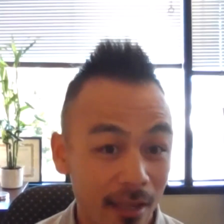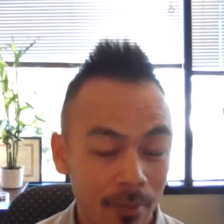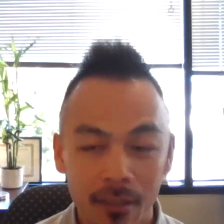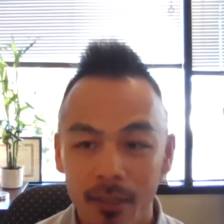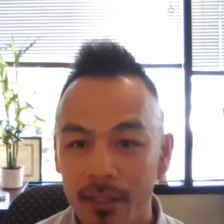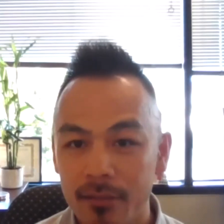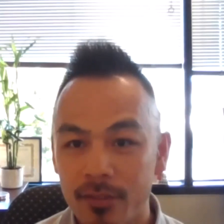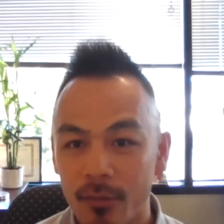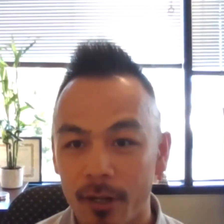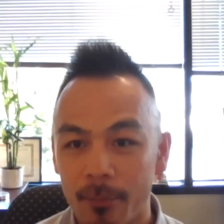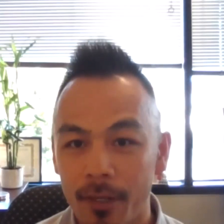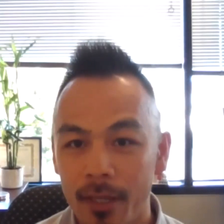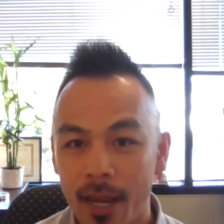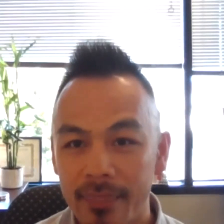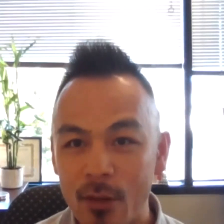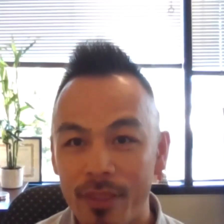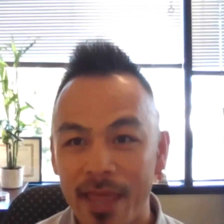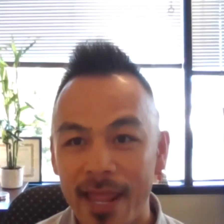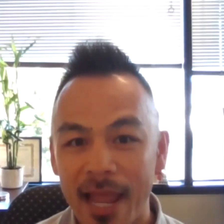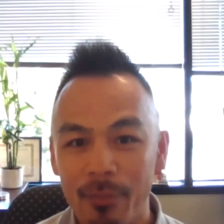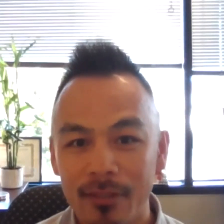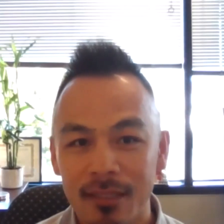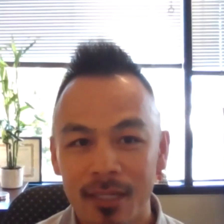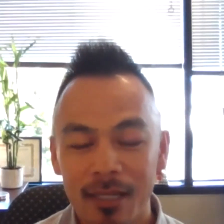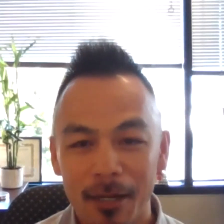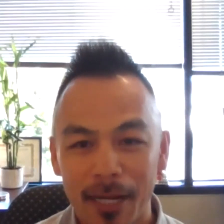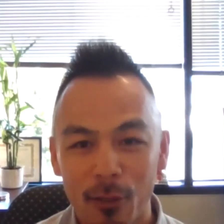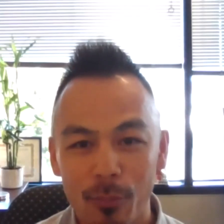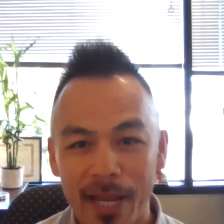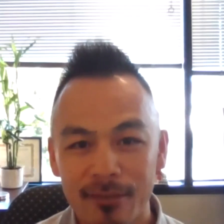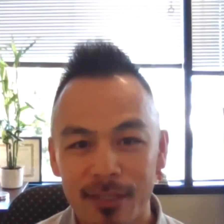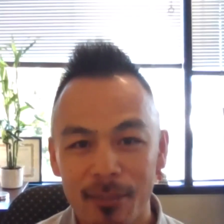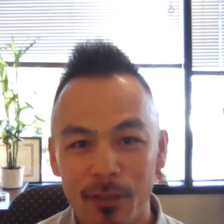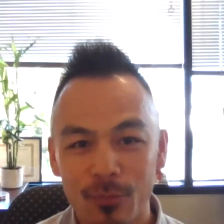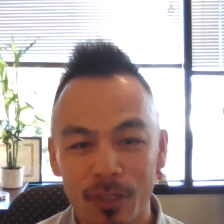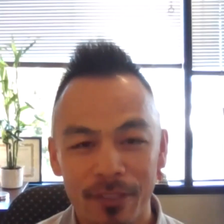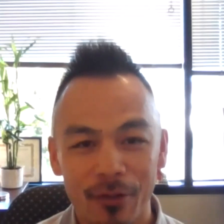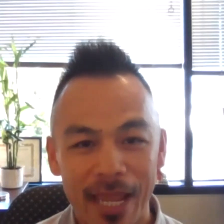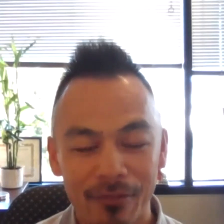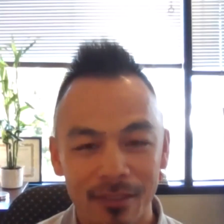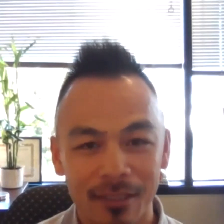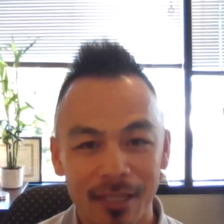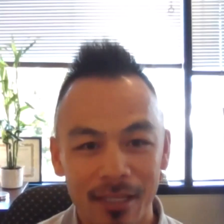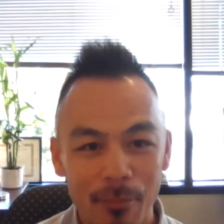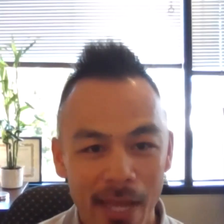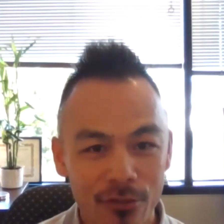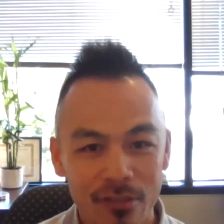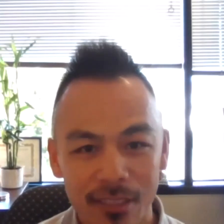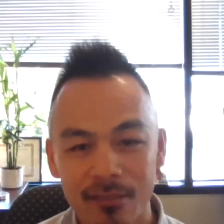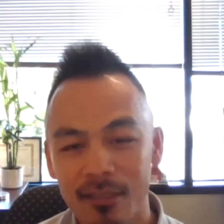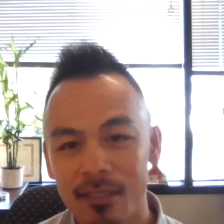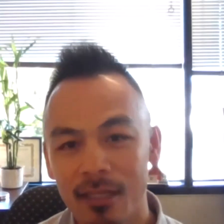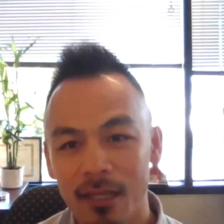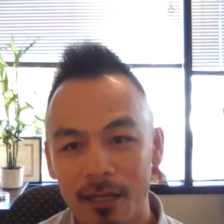are the same. And so I think when that happens, kind of looping back to the emails with, you know, having the